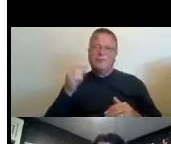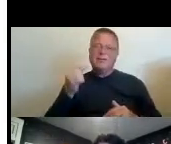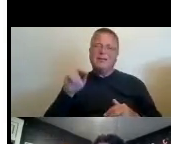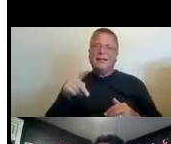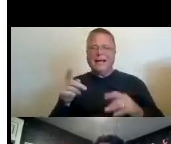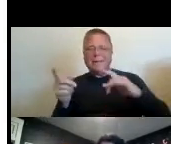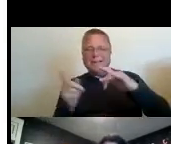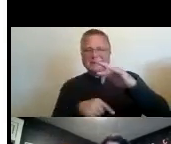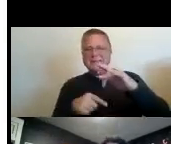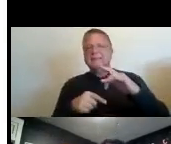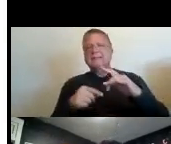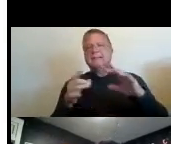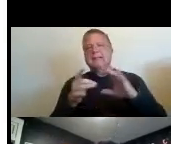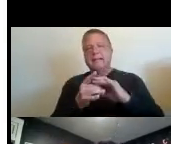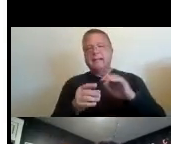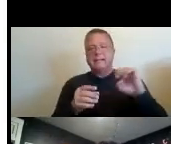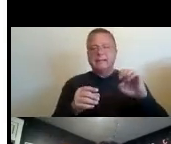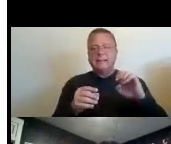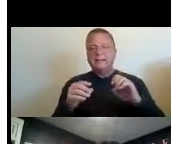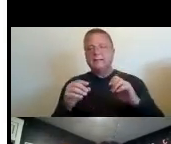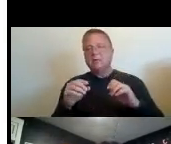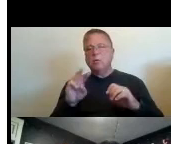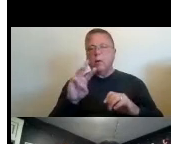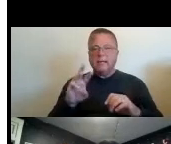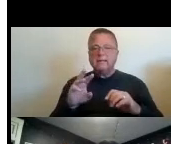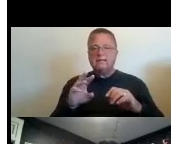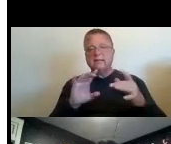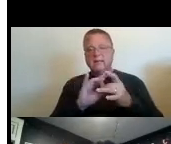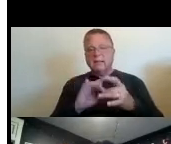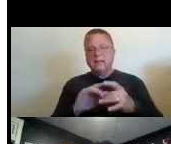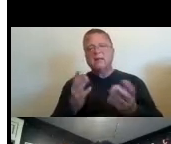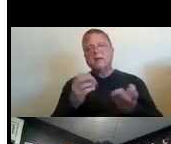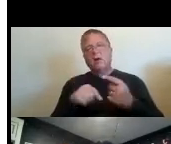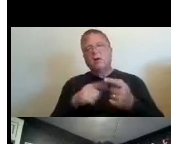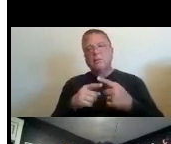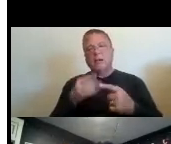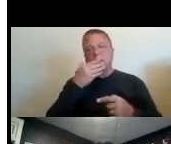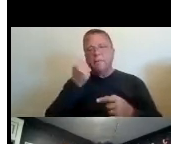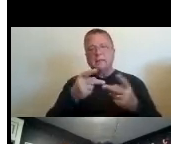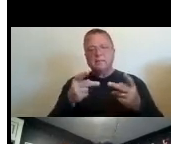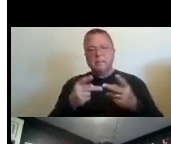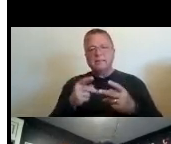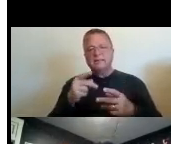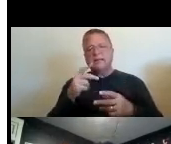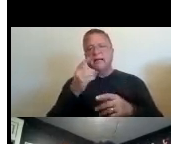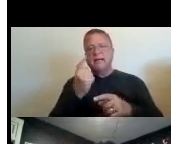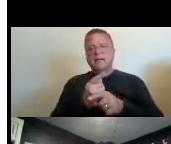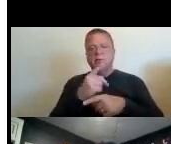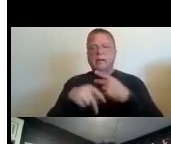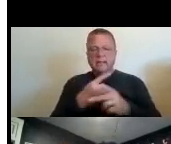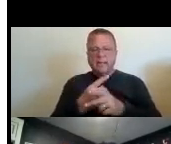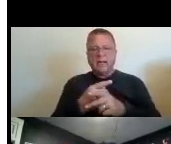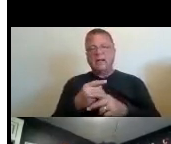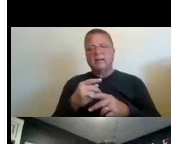and west in this community. Let's talk about where the best place is and what the right type of facility is to fill that gap.